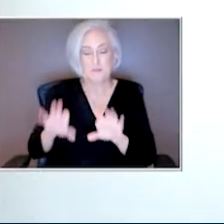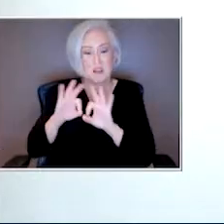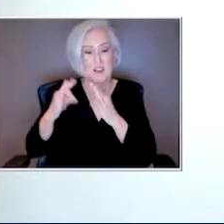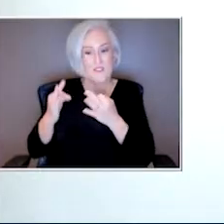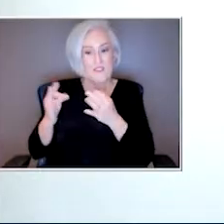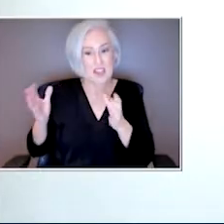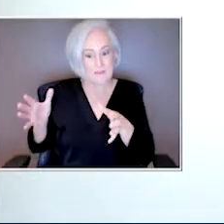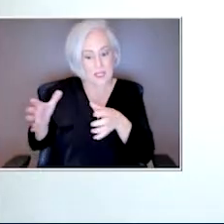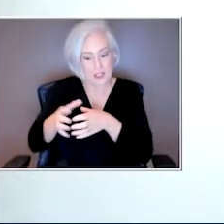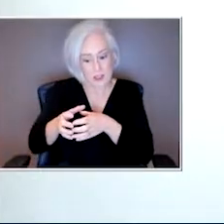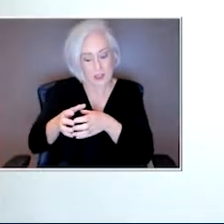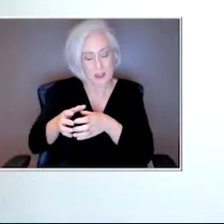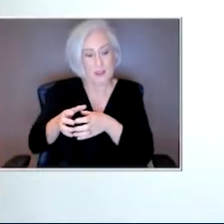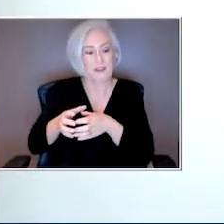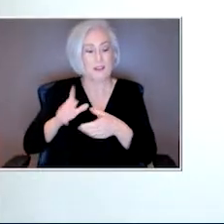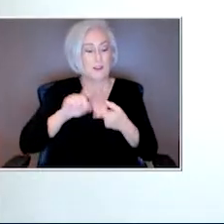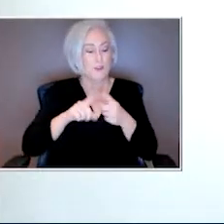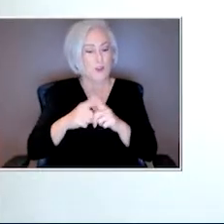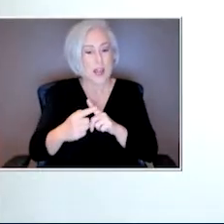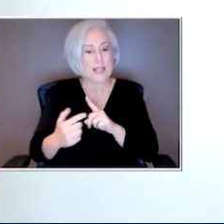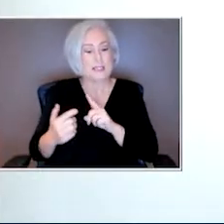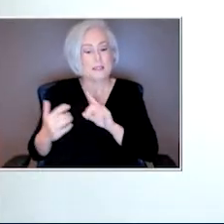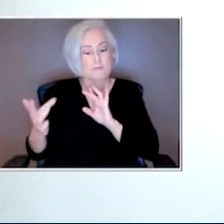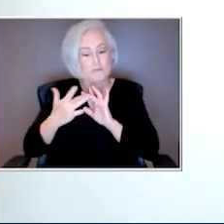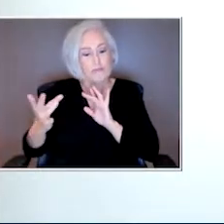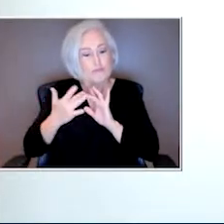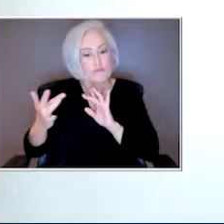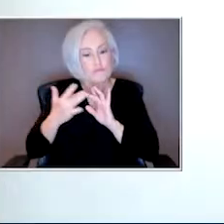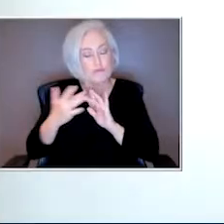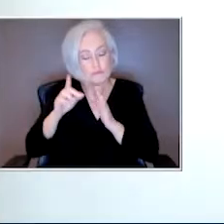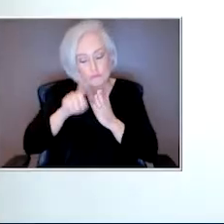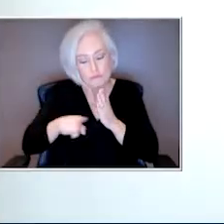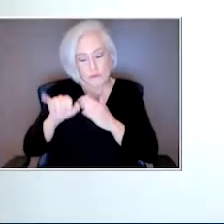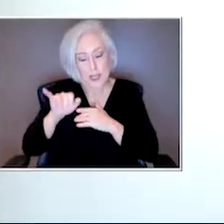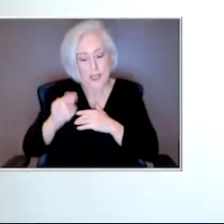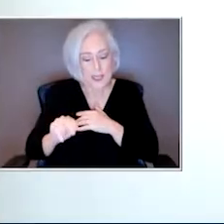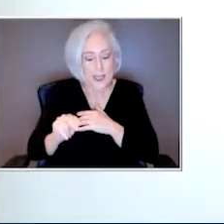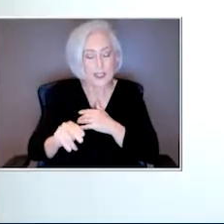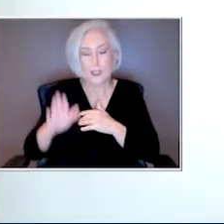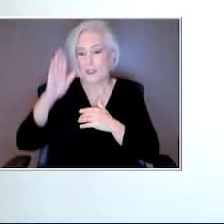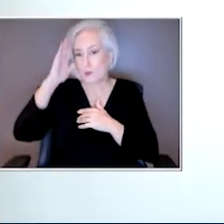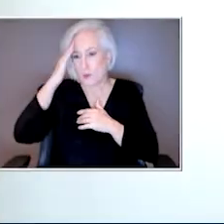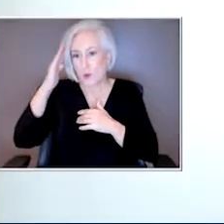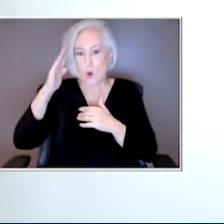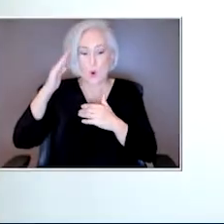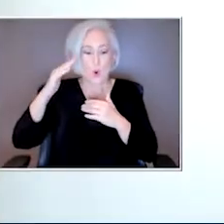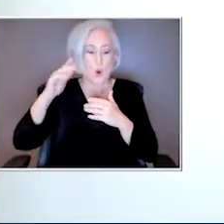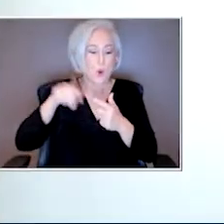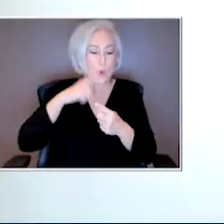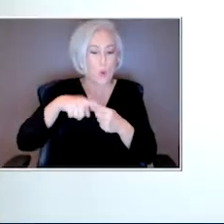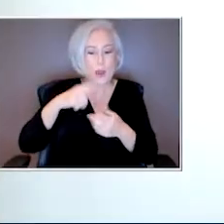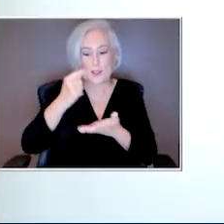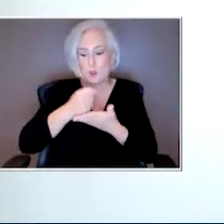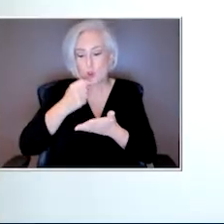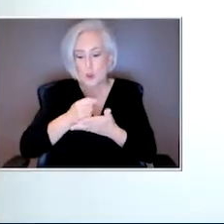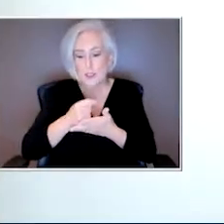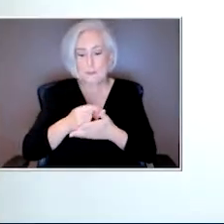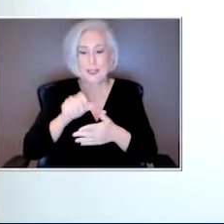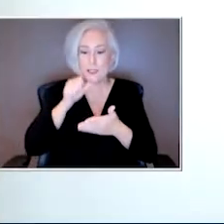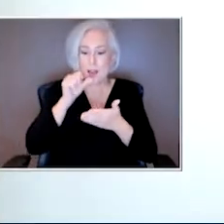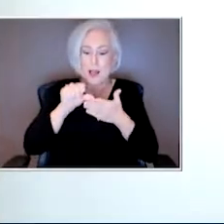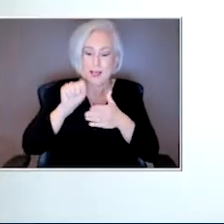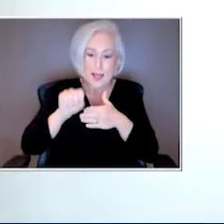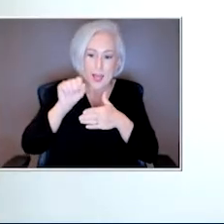friends have been great, always checking in, knowing when my next treatment was to, send me letters of encouragement or